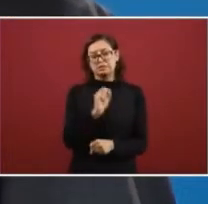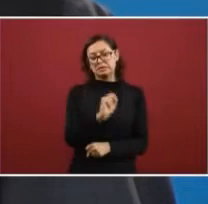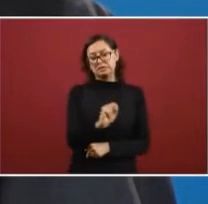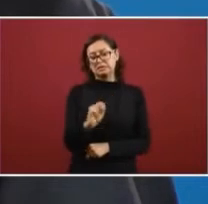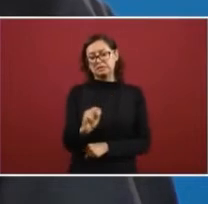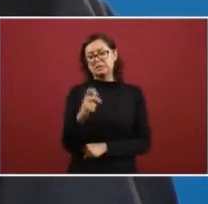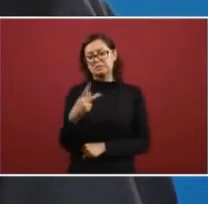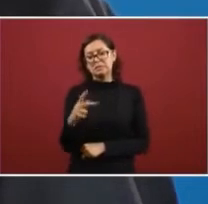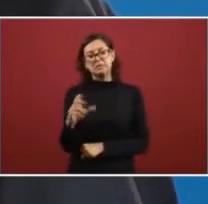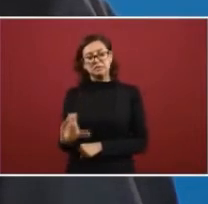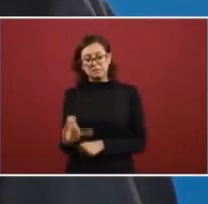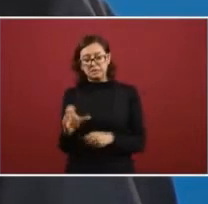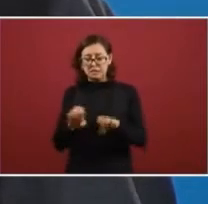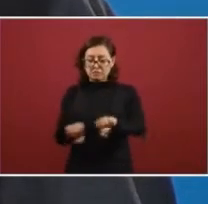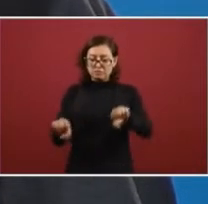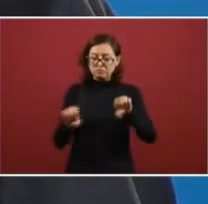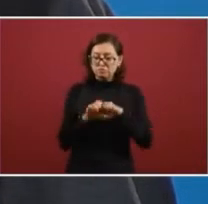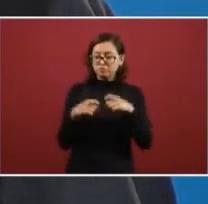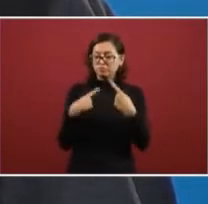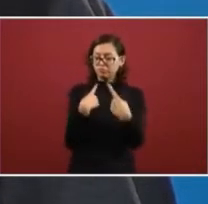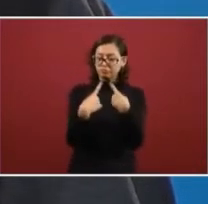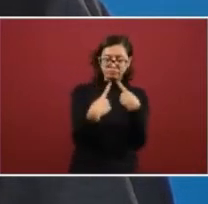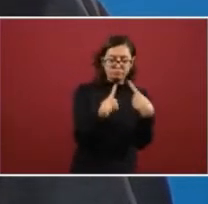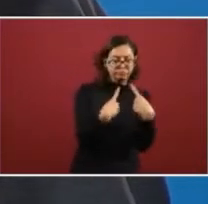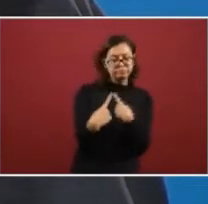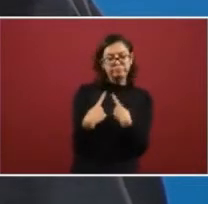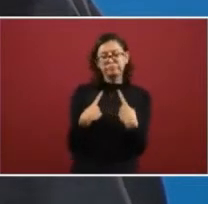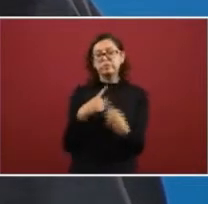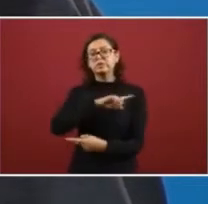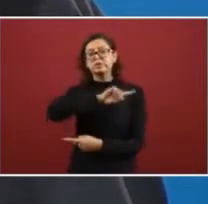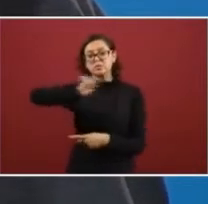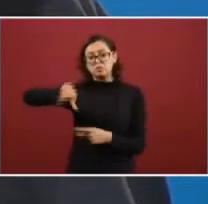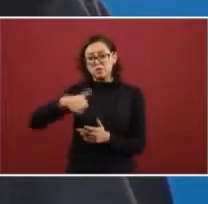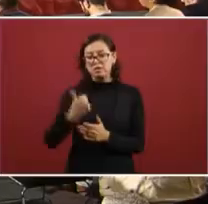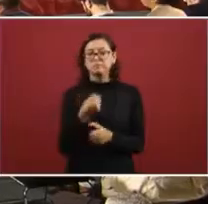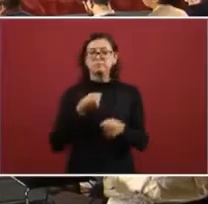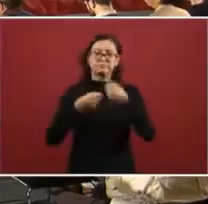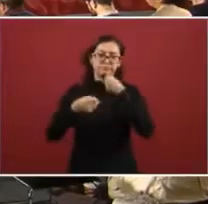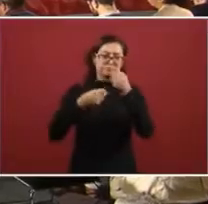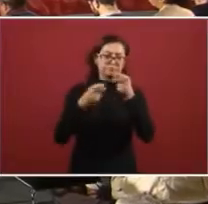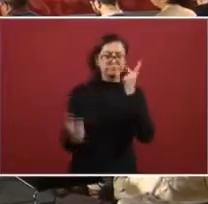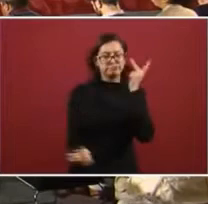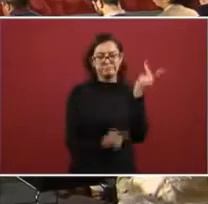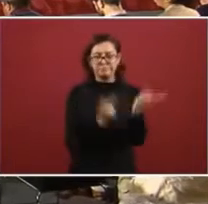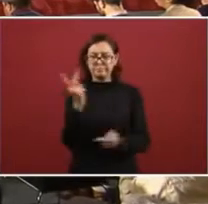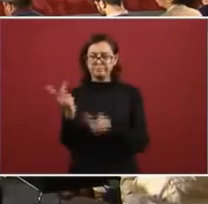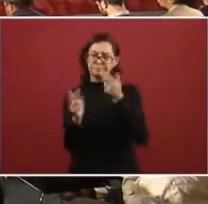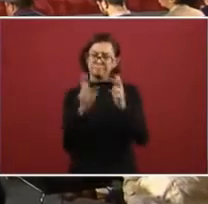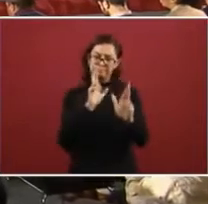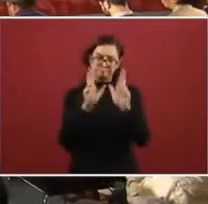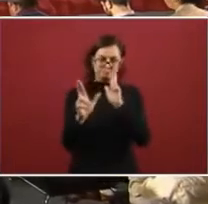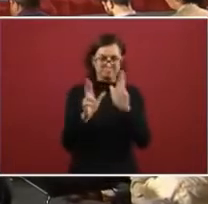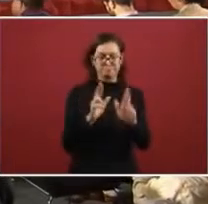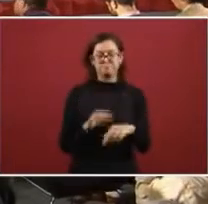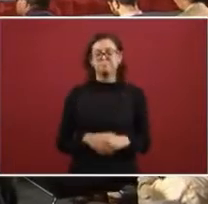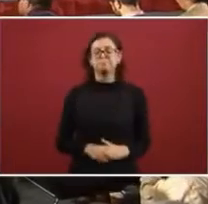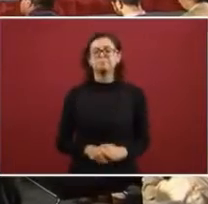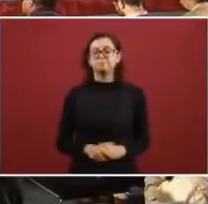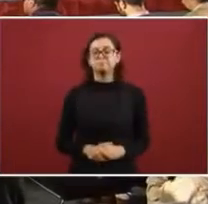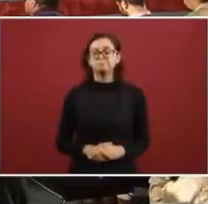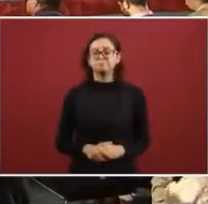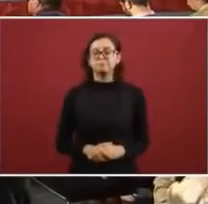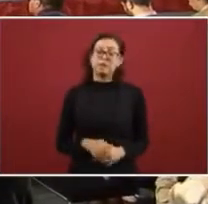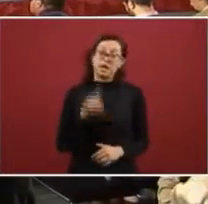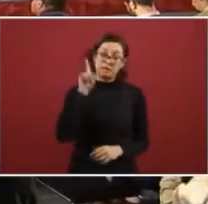there of security y la rueda de and the press conference.